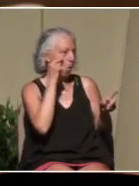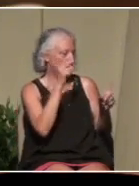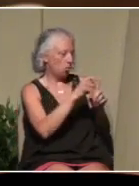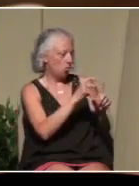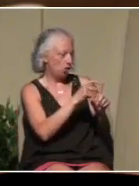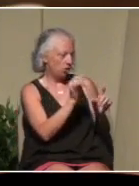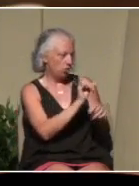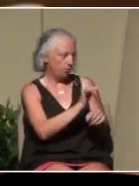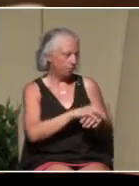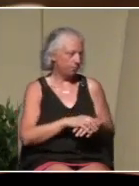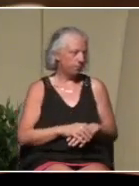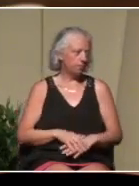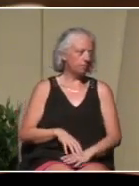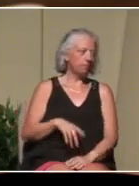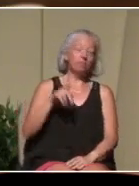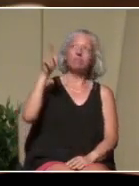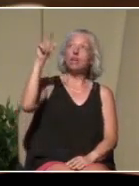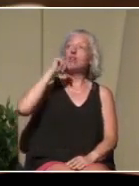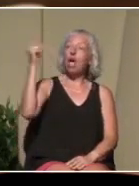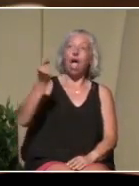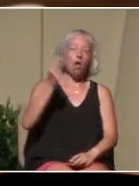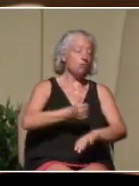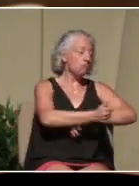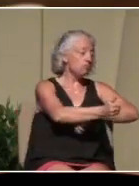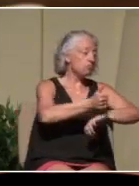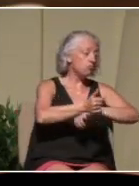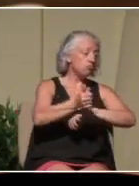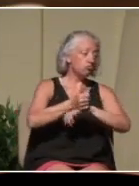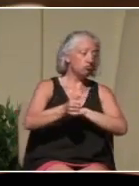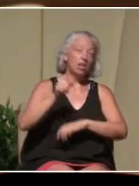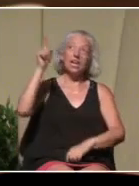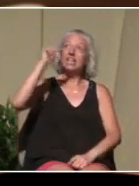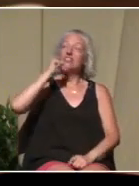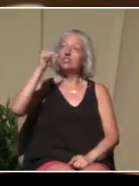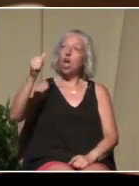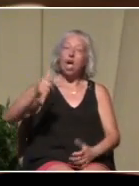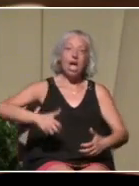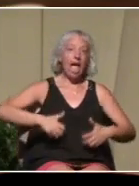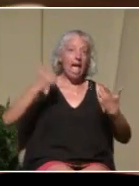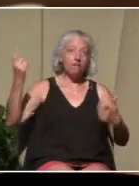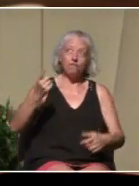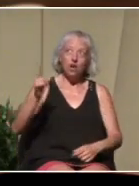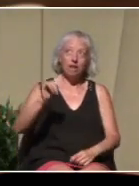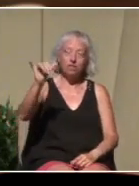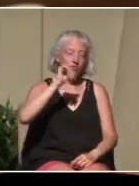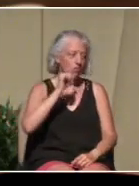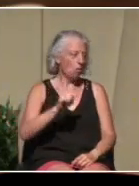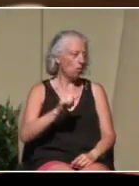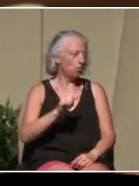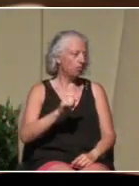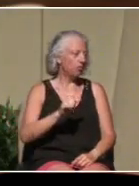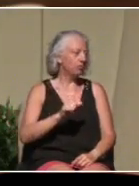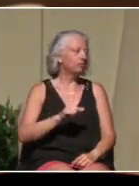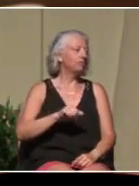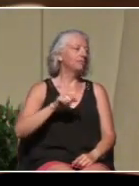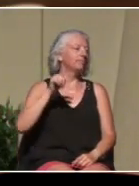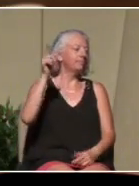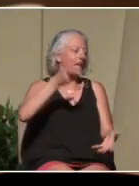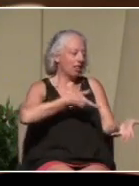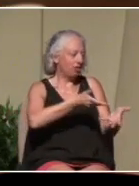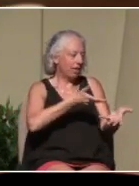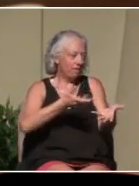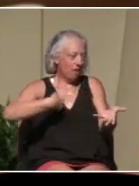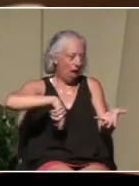says. "He will not always accuse. He will not harbor his anger forever. He does not treat us as our